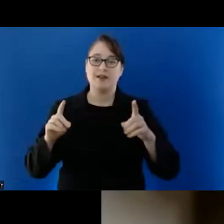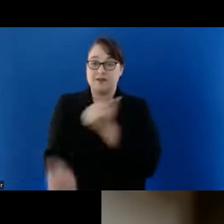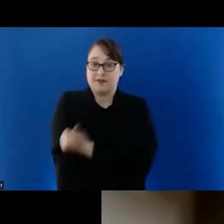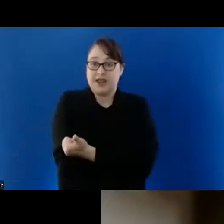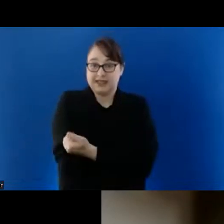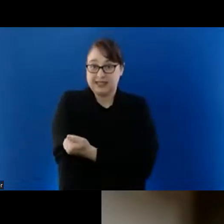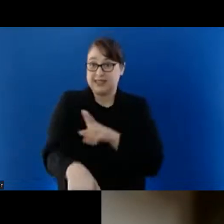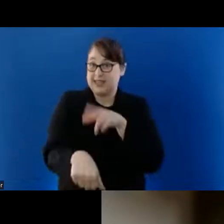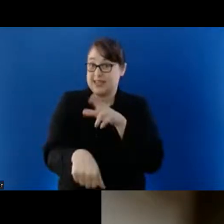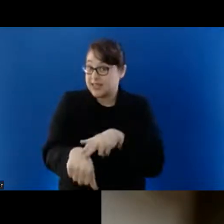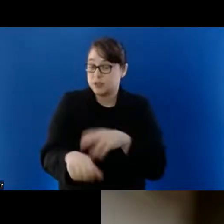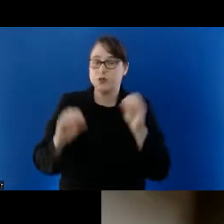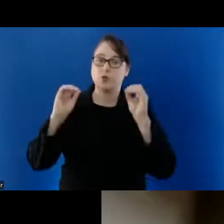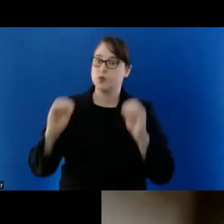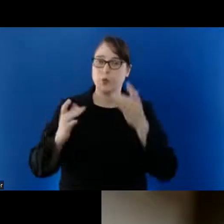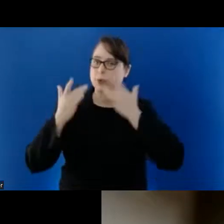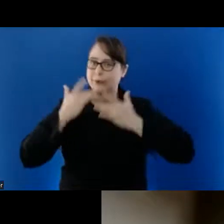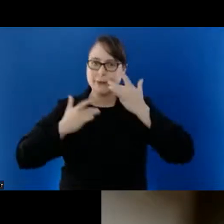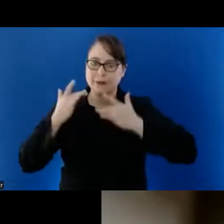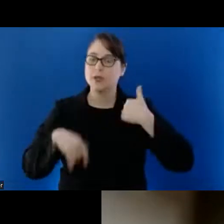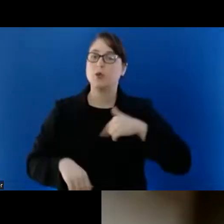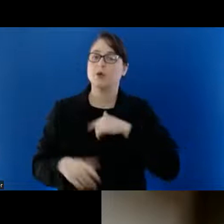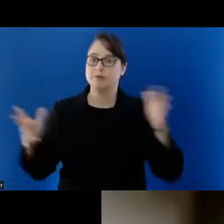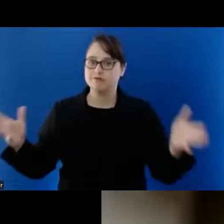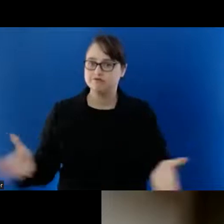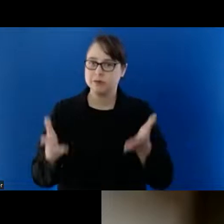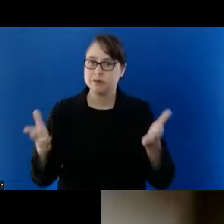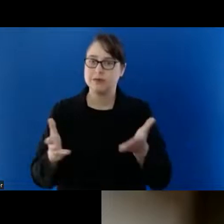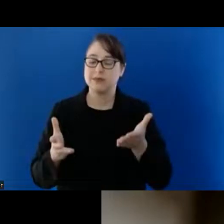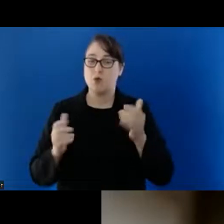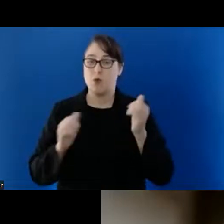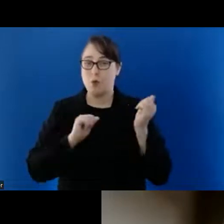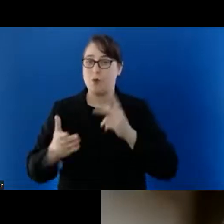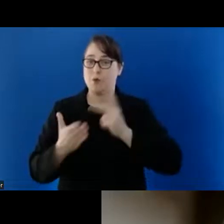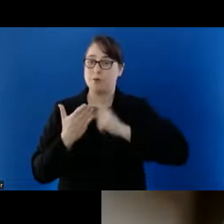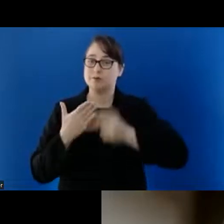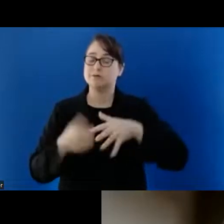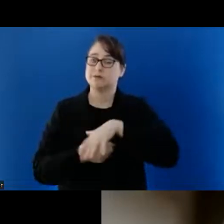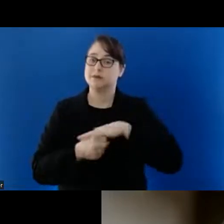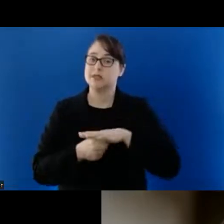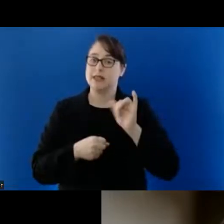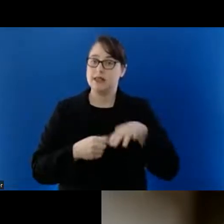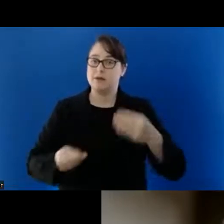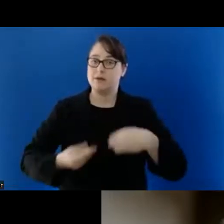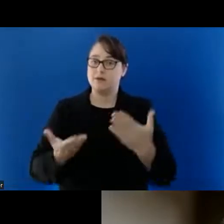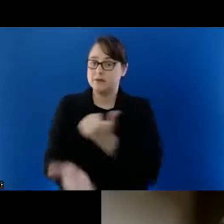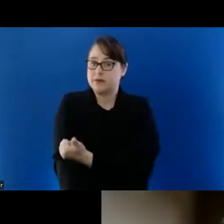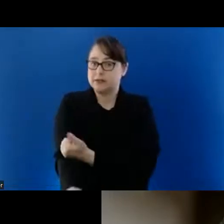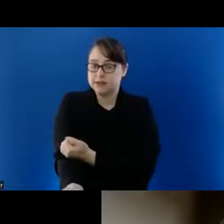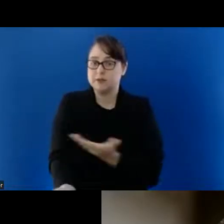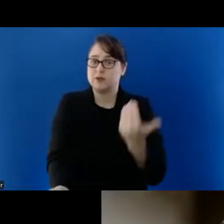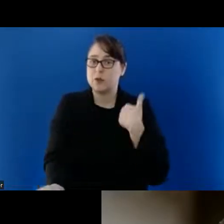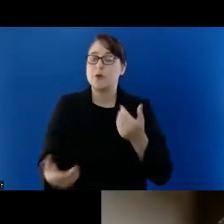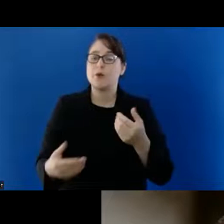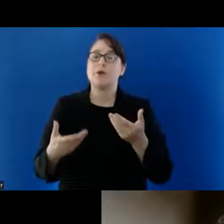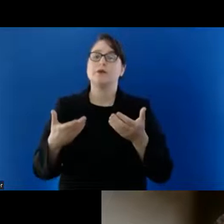And we have encouraged every program area that's been offering the vaccine in the past to expand what they are doing,